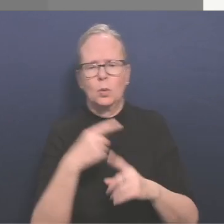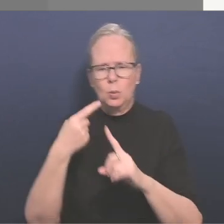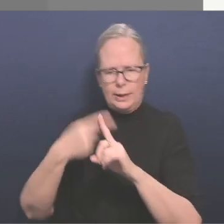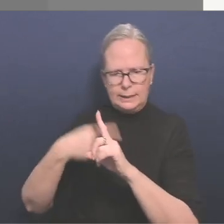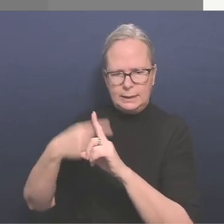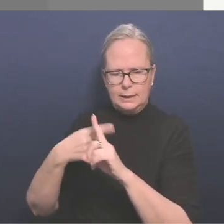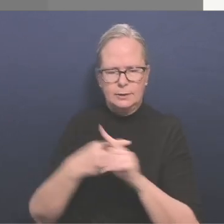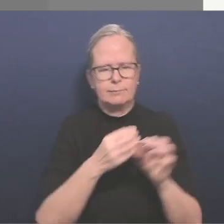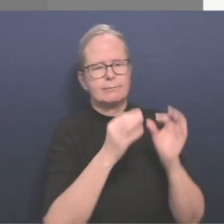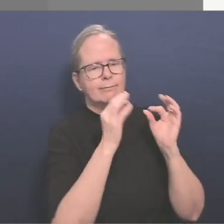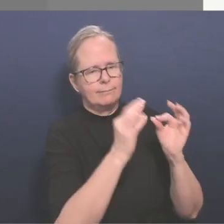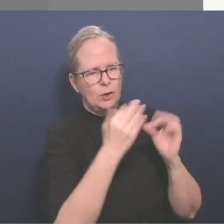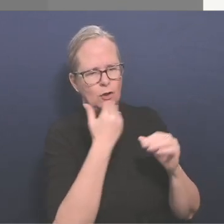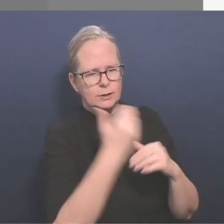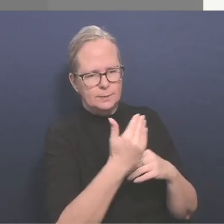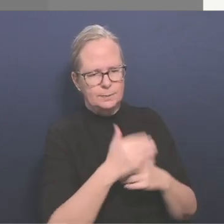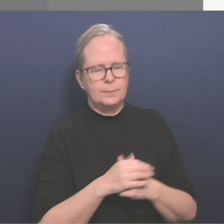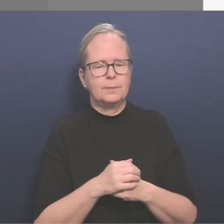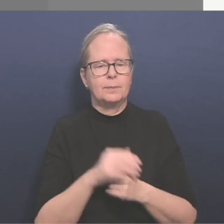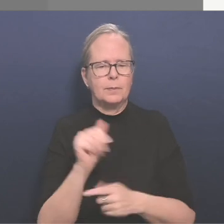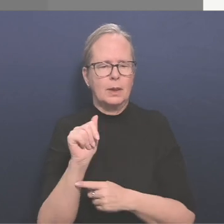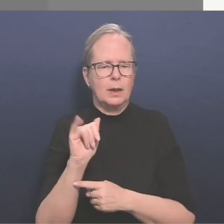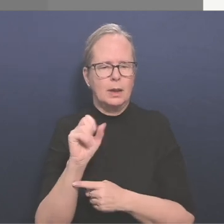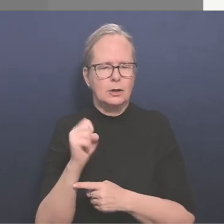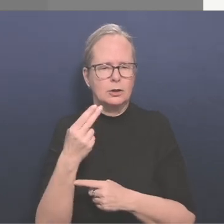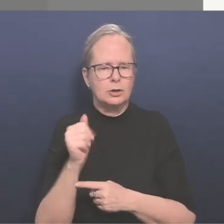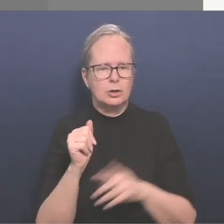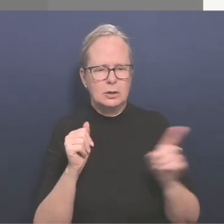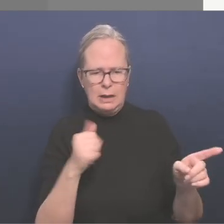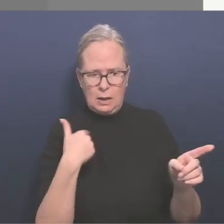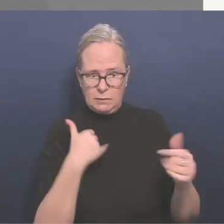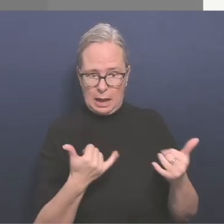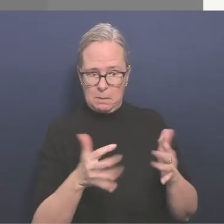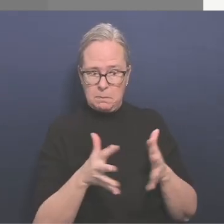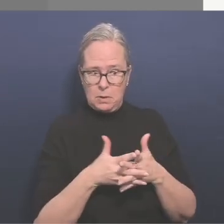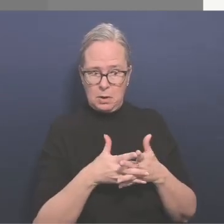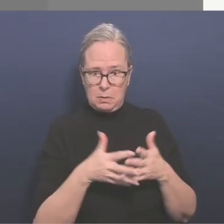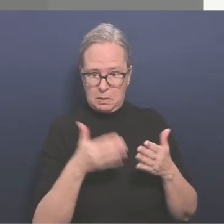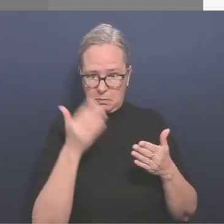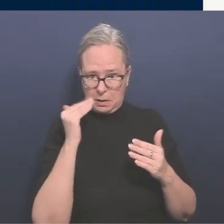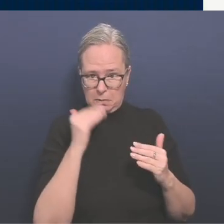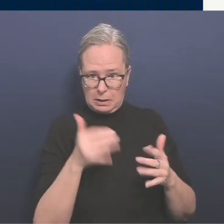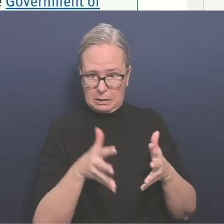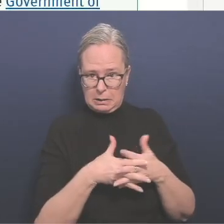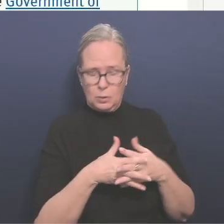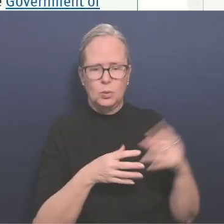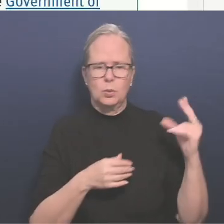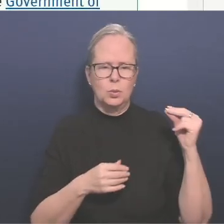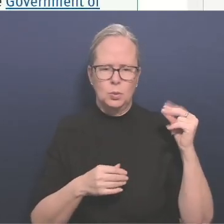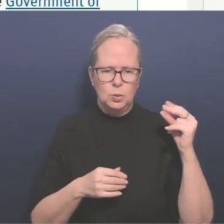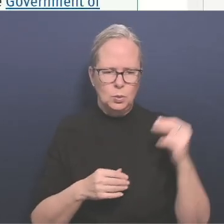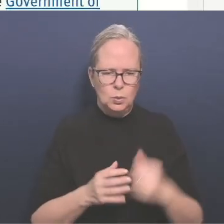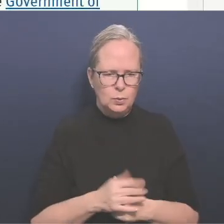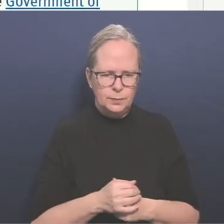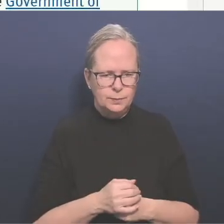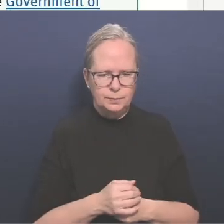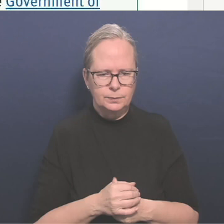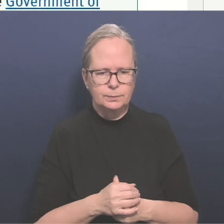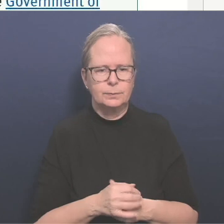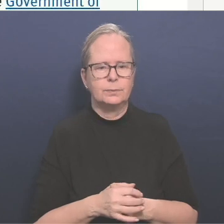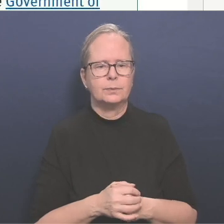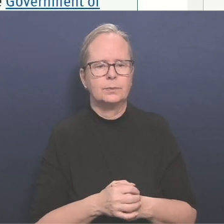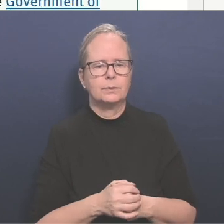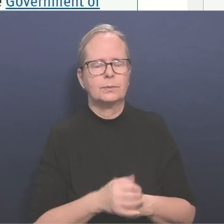38 benefits that you might be eligible to. So at this point, I will click on the dashboard.